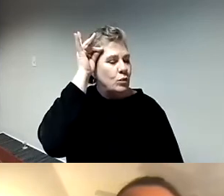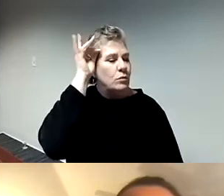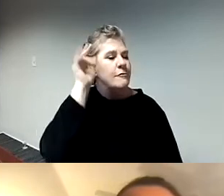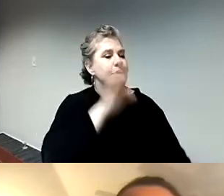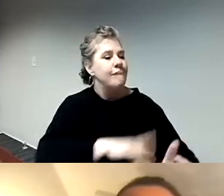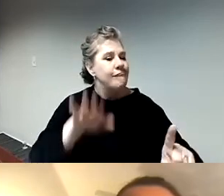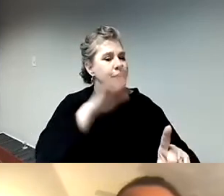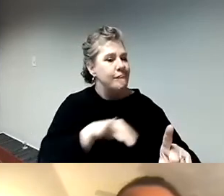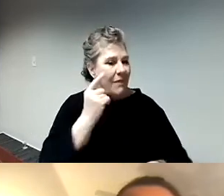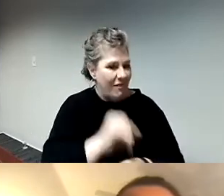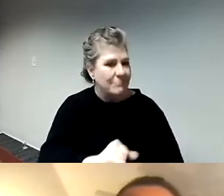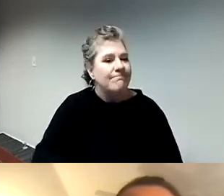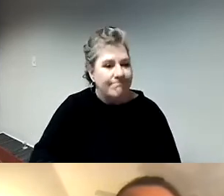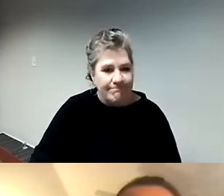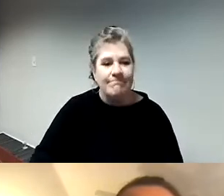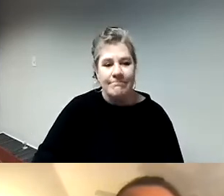for.